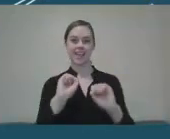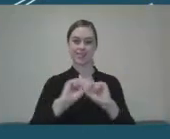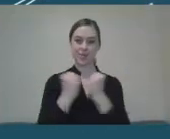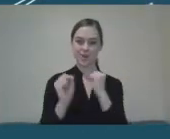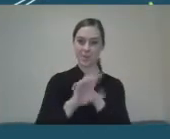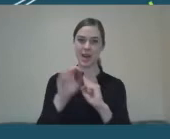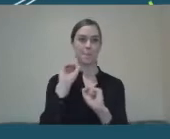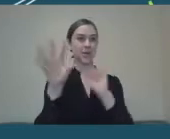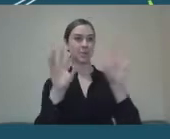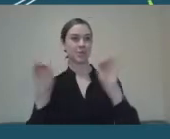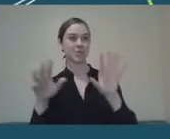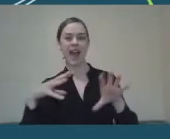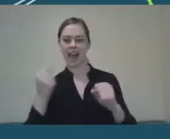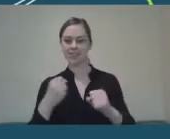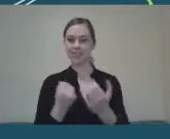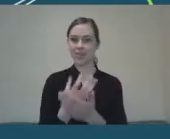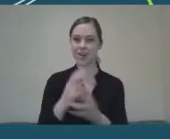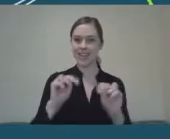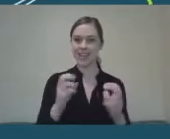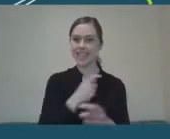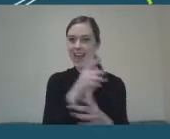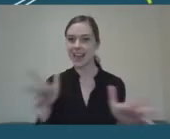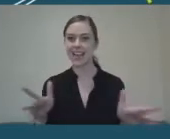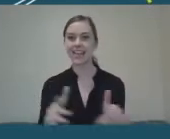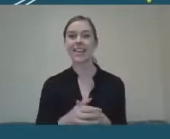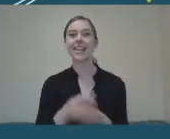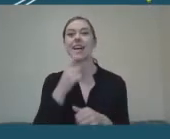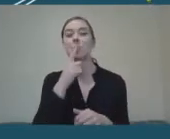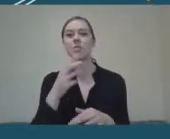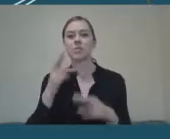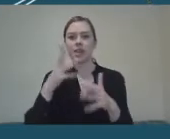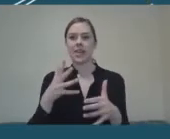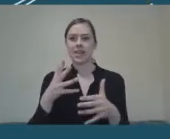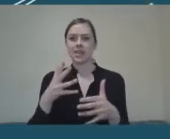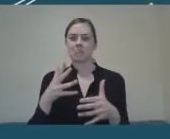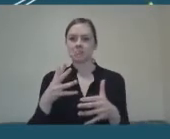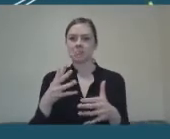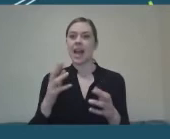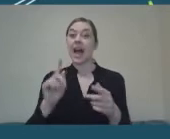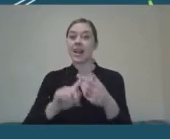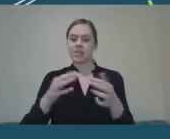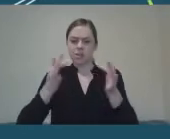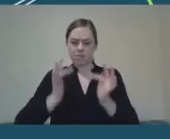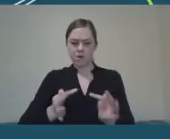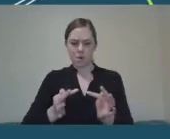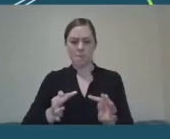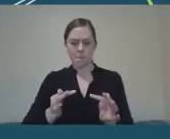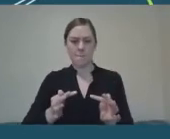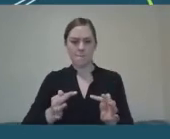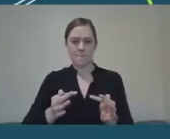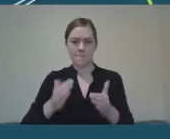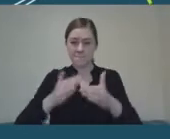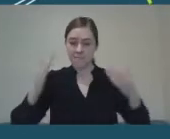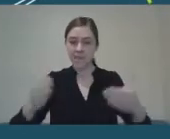story. But it just made me realize and also confirm what I've always believed, that the biggest barrier, the